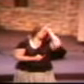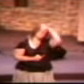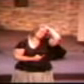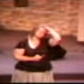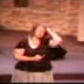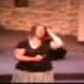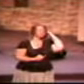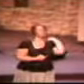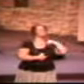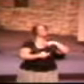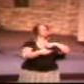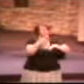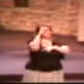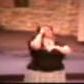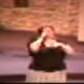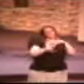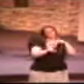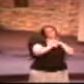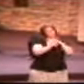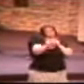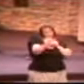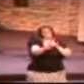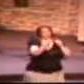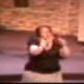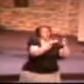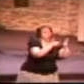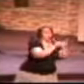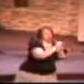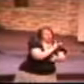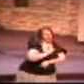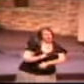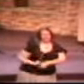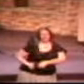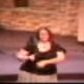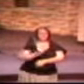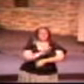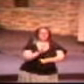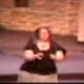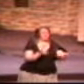and the devil led him up and showed him in an instant all the kingdoms of the world